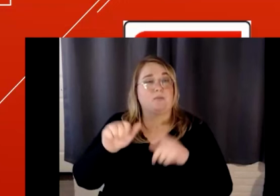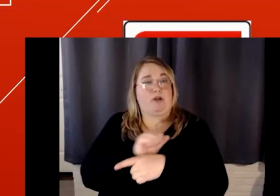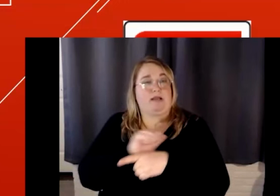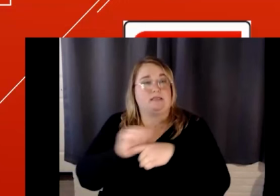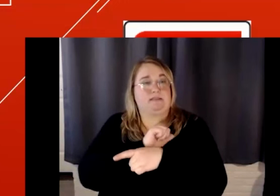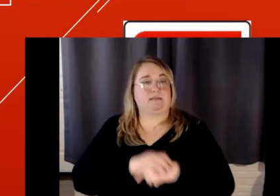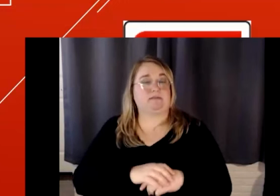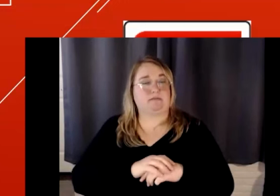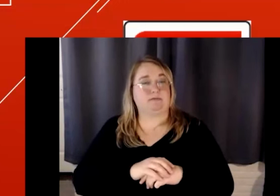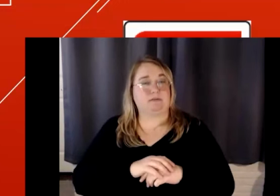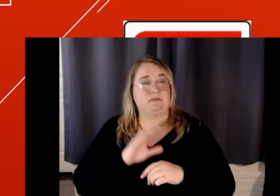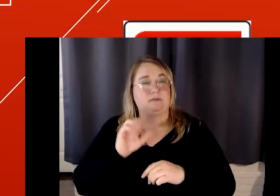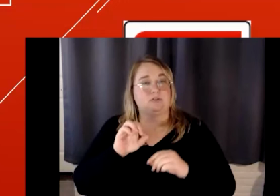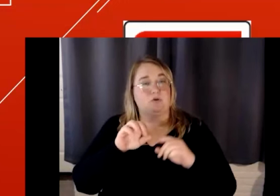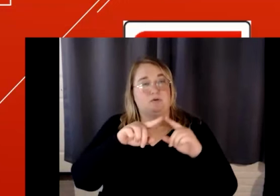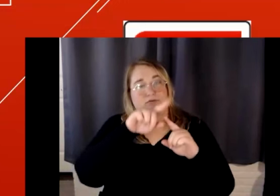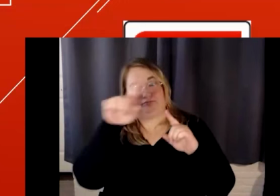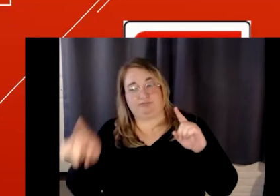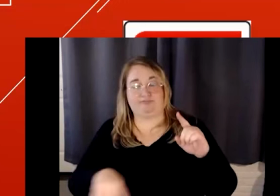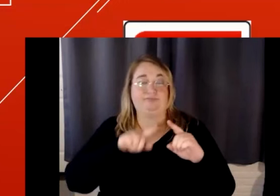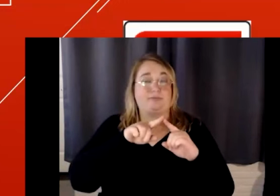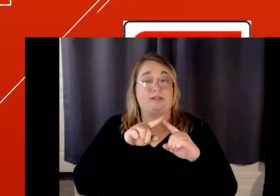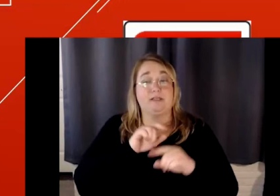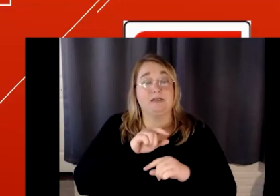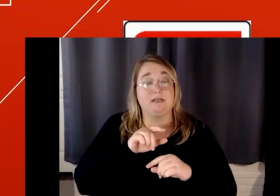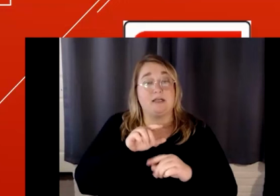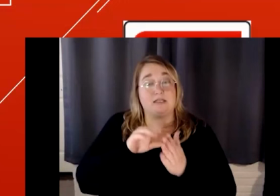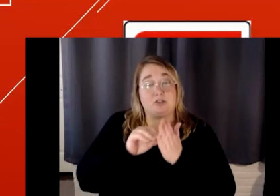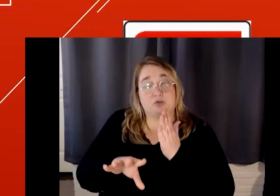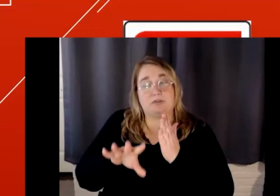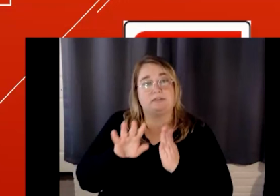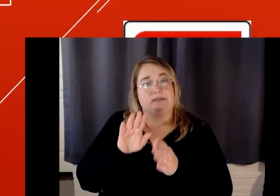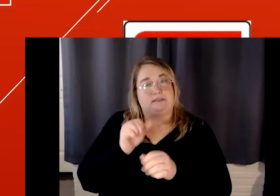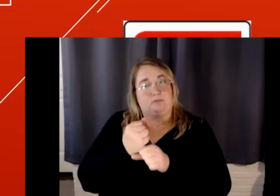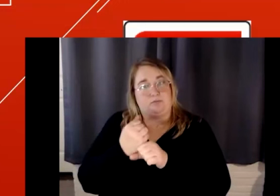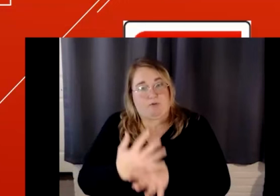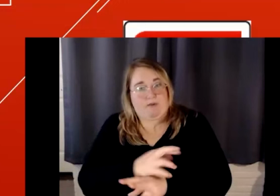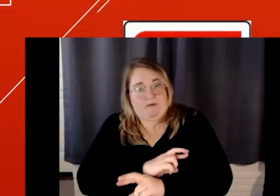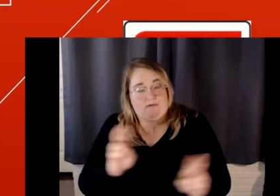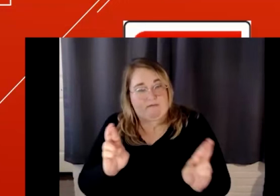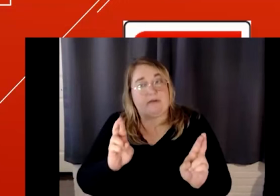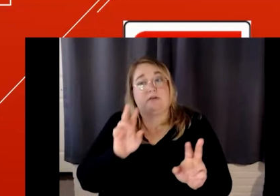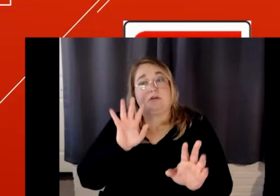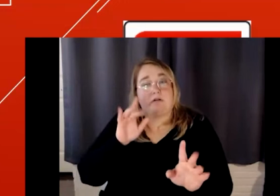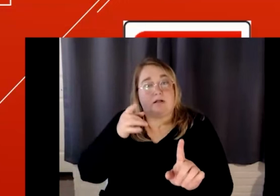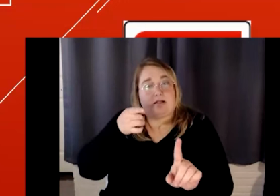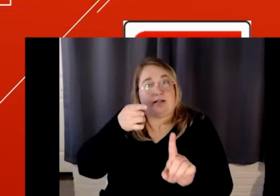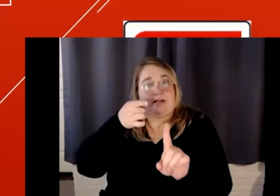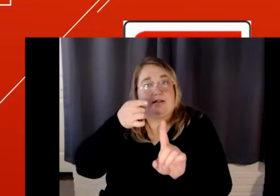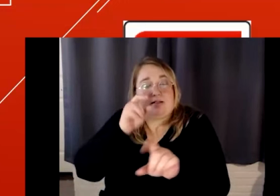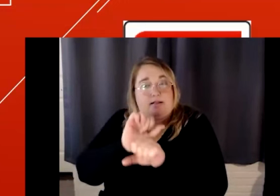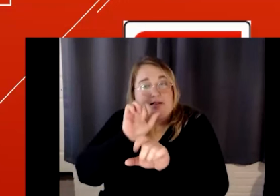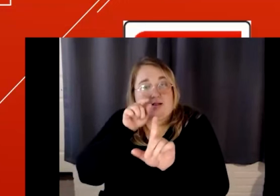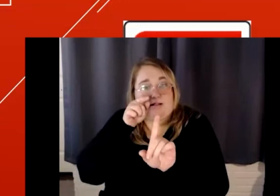the student is doing this as they're preparing to work towards those assessments. They think they're ready, and